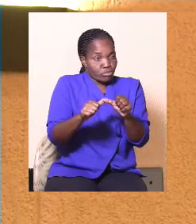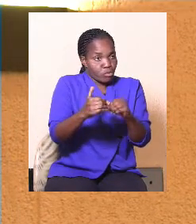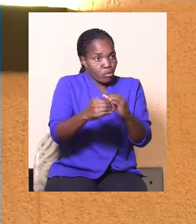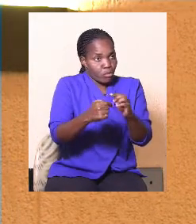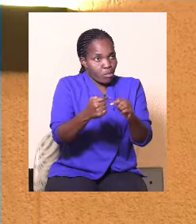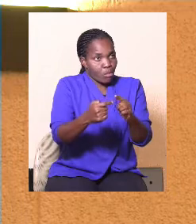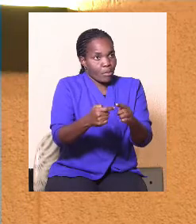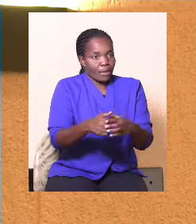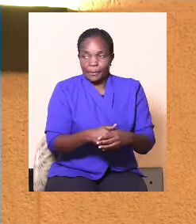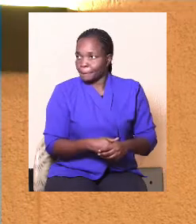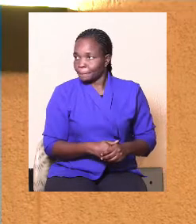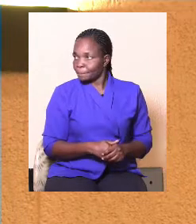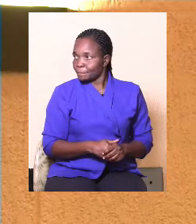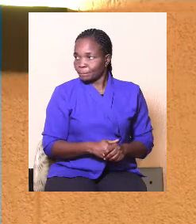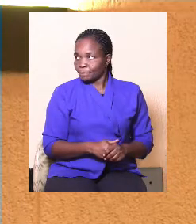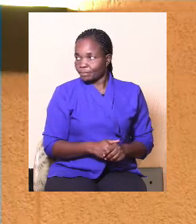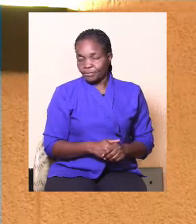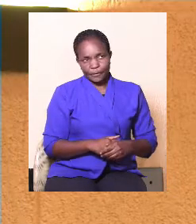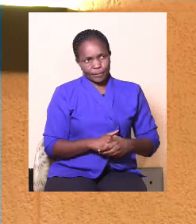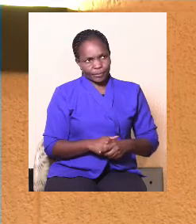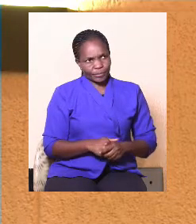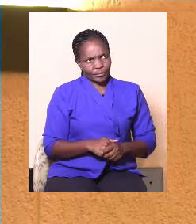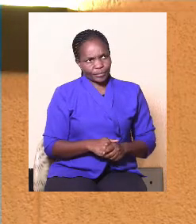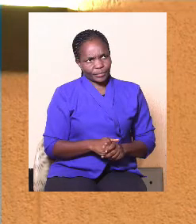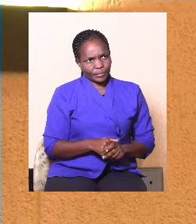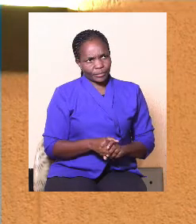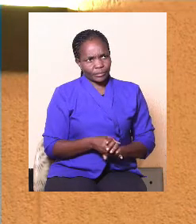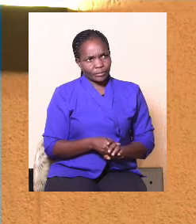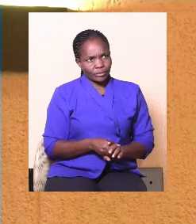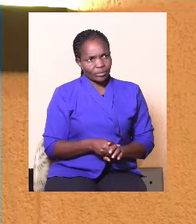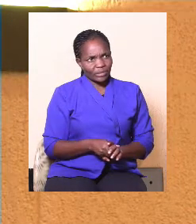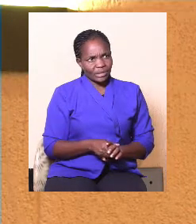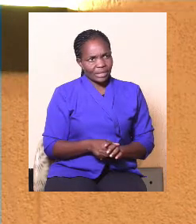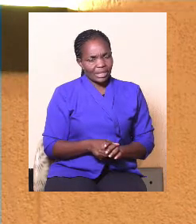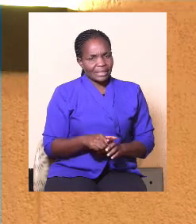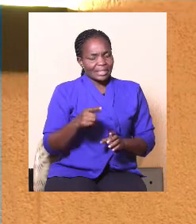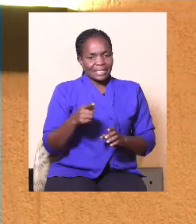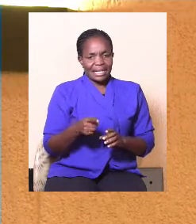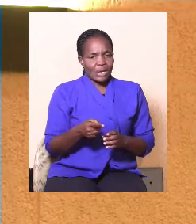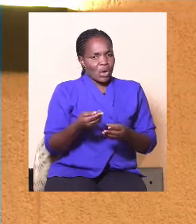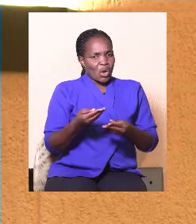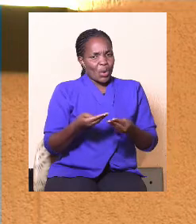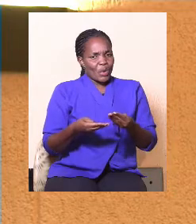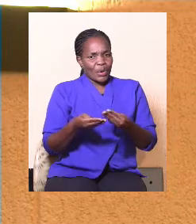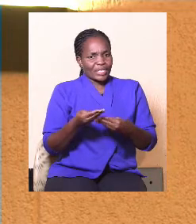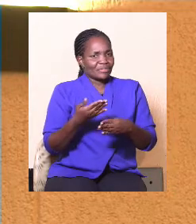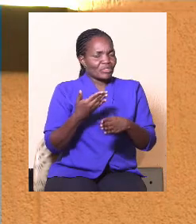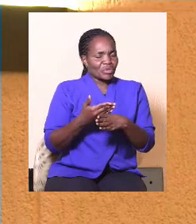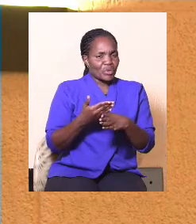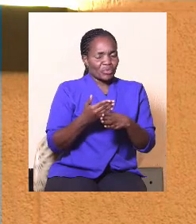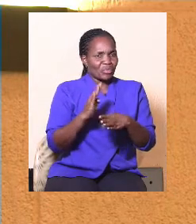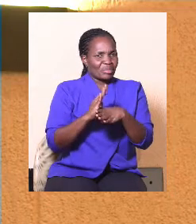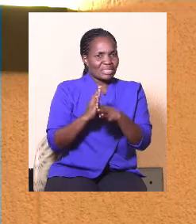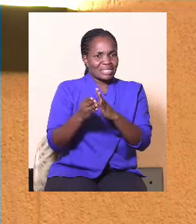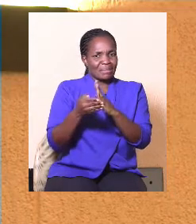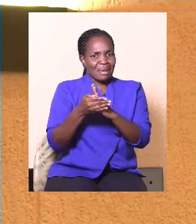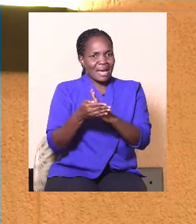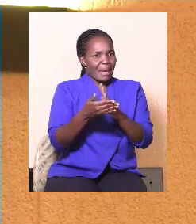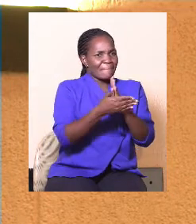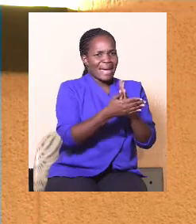economic activity problem even in the past, and they cannot continue to shut down economic activities. Can we,